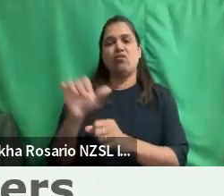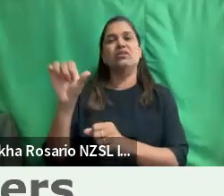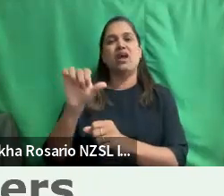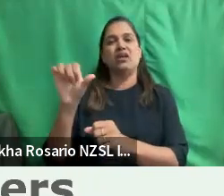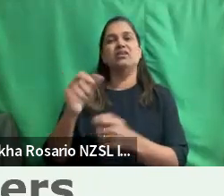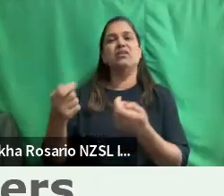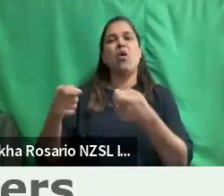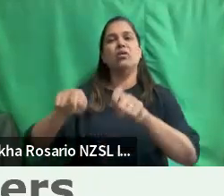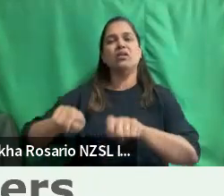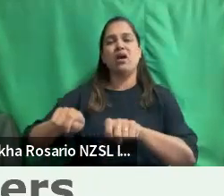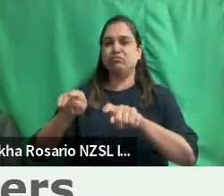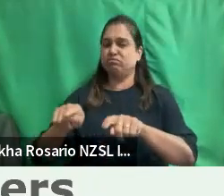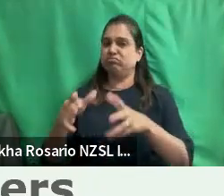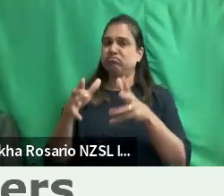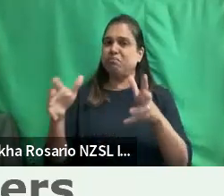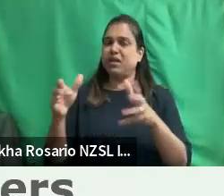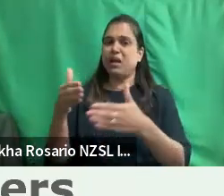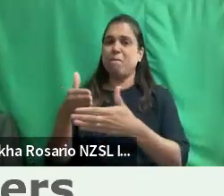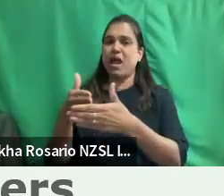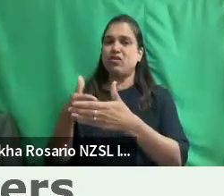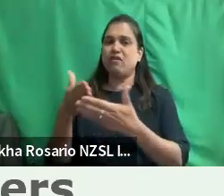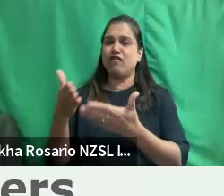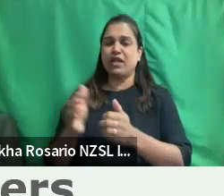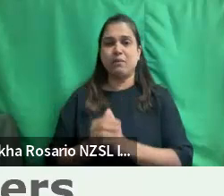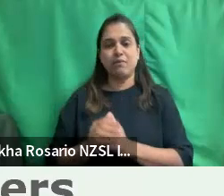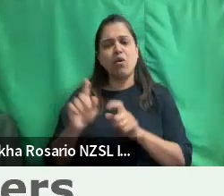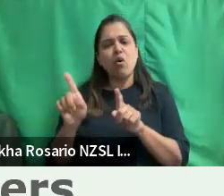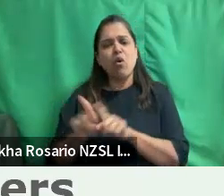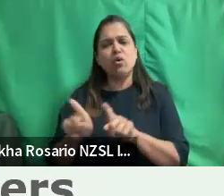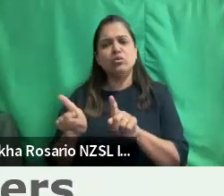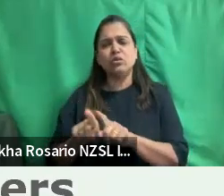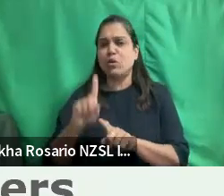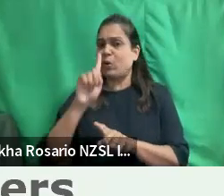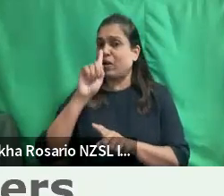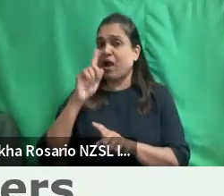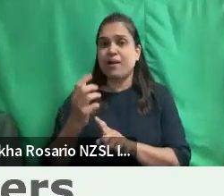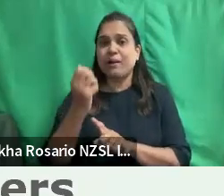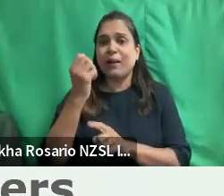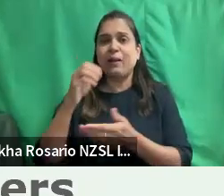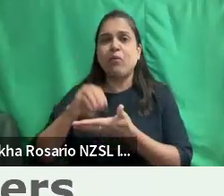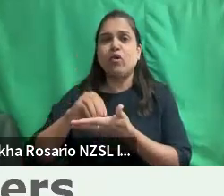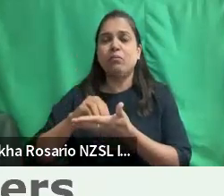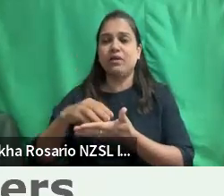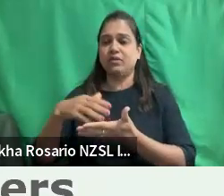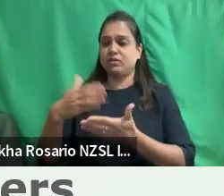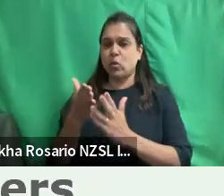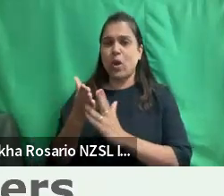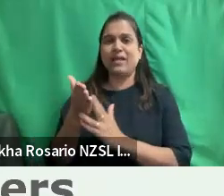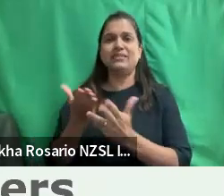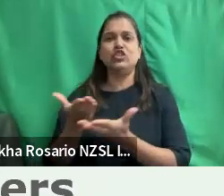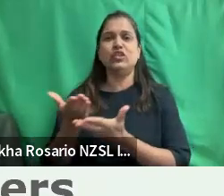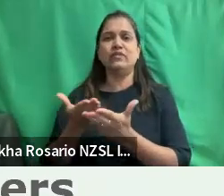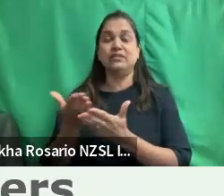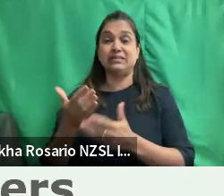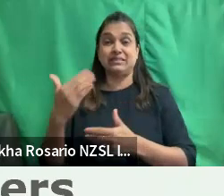lockdowns were barriers, along with not being able to get an appointment or access to services, and